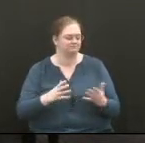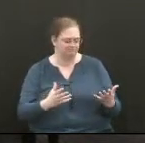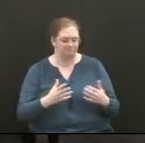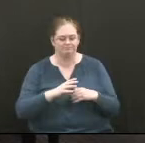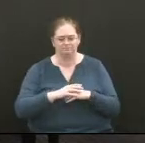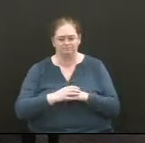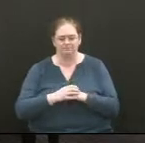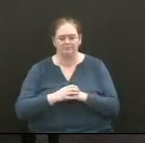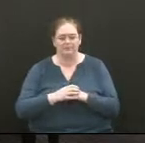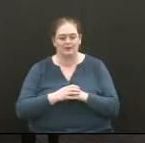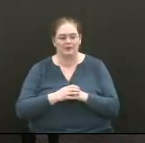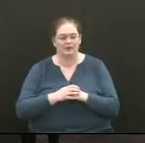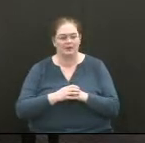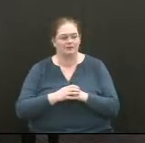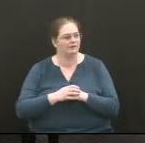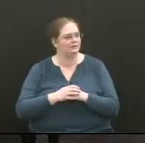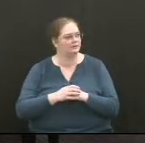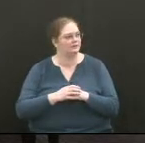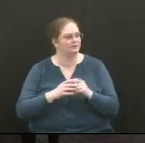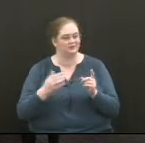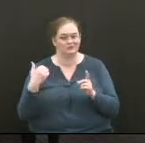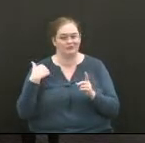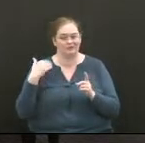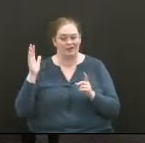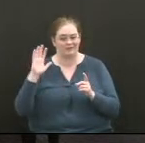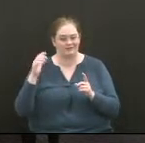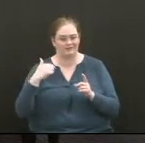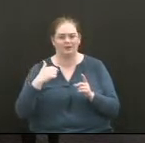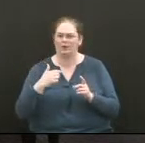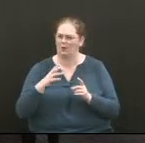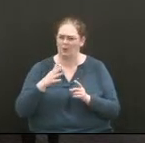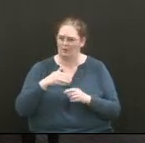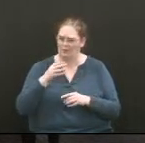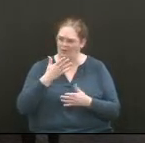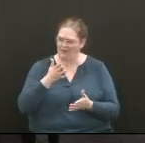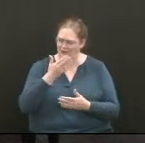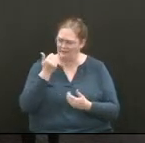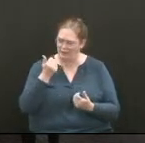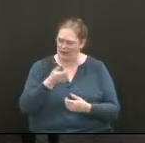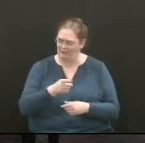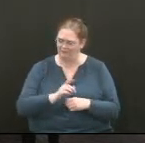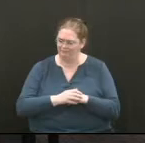go. Okay. And just remind me, though, like wave or something. Oh, I won't let you